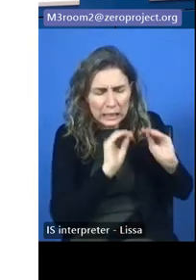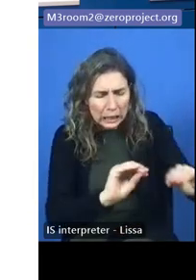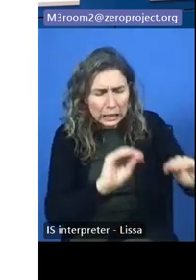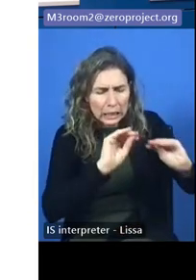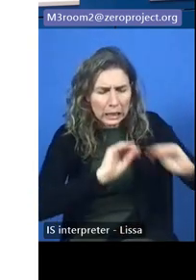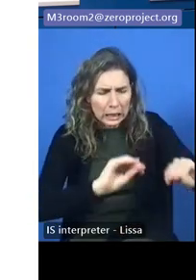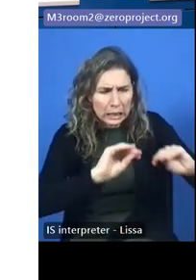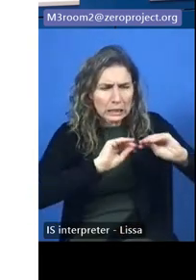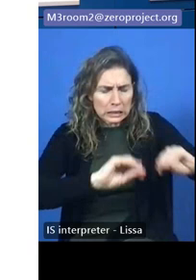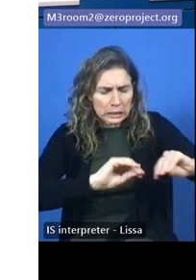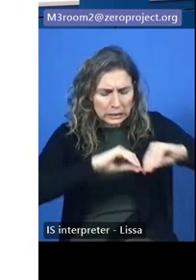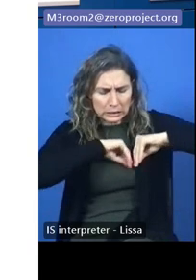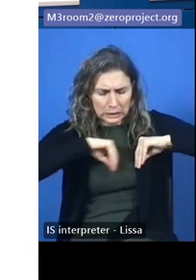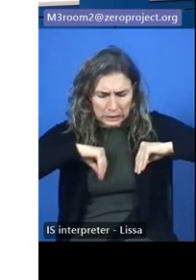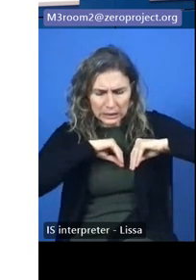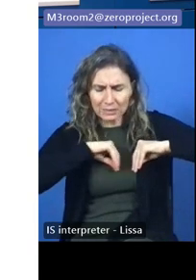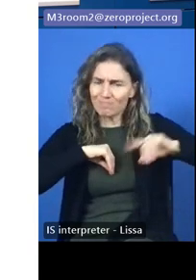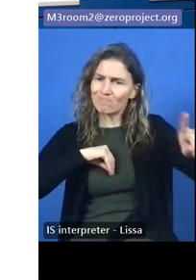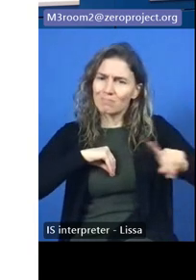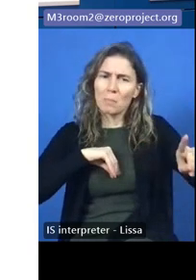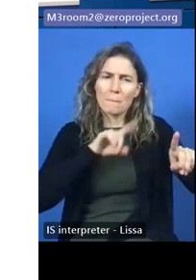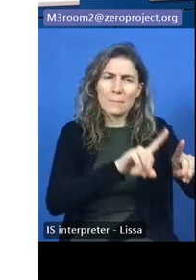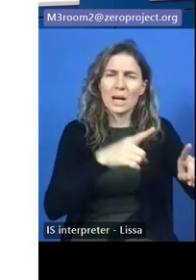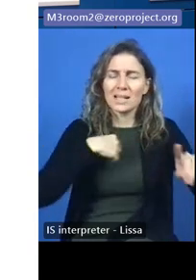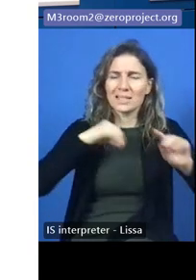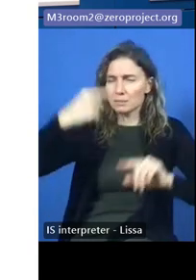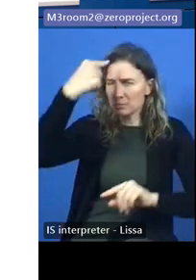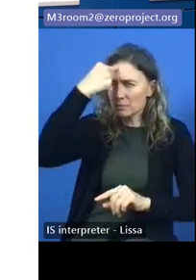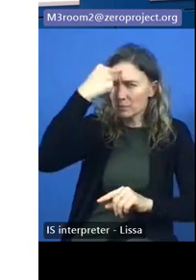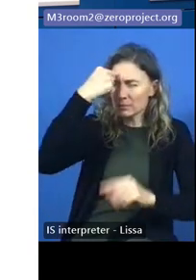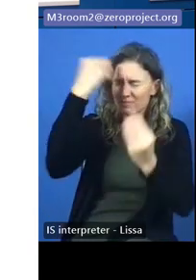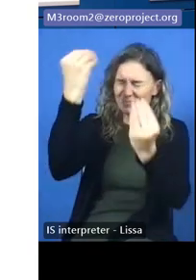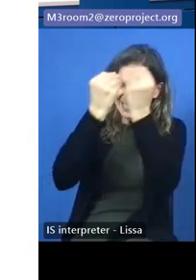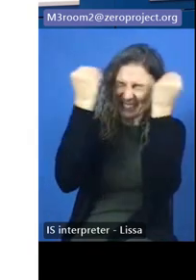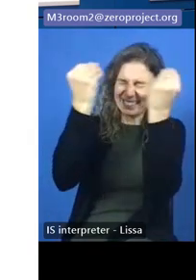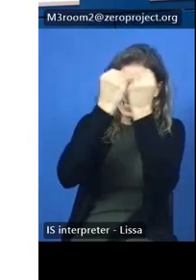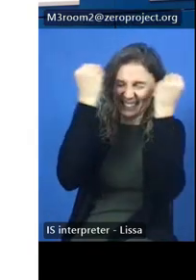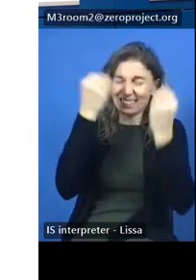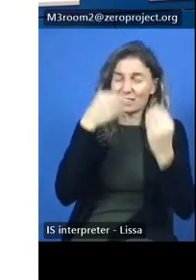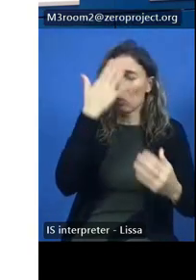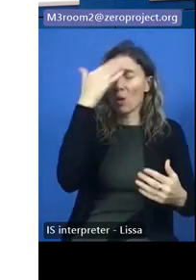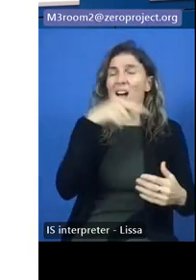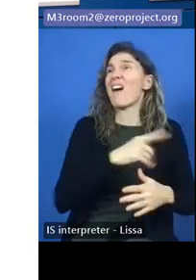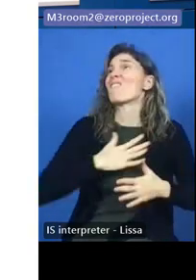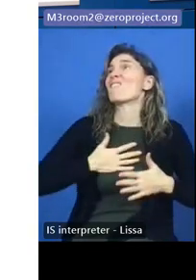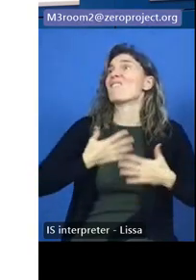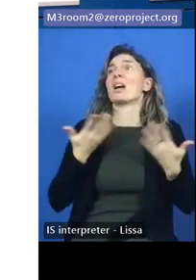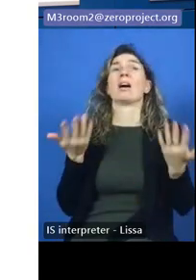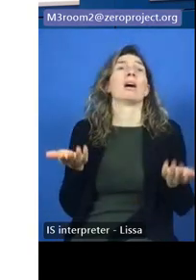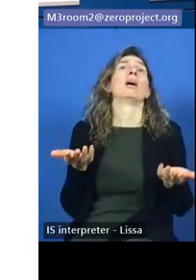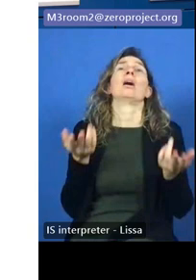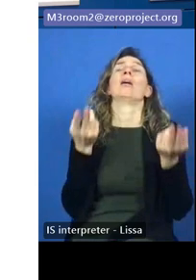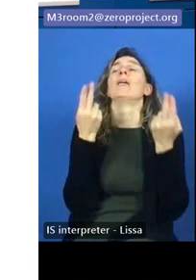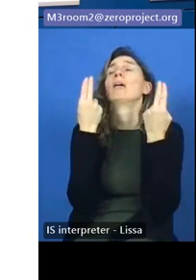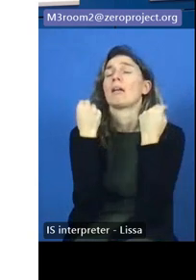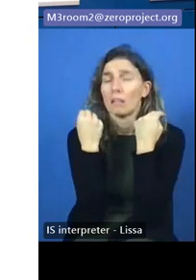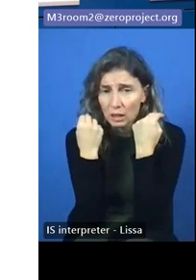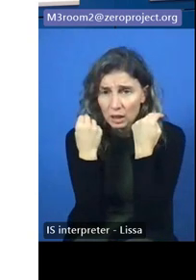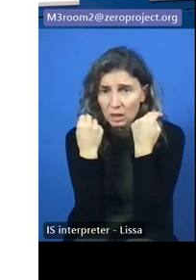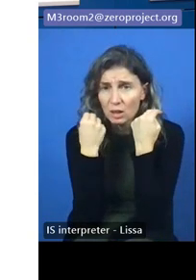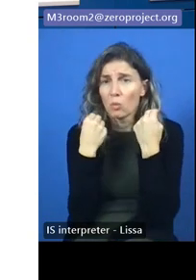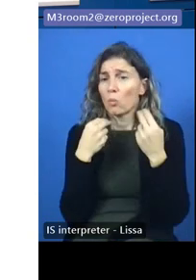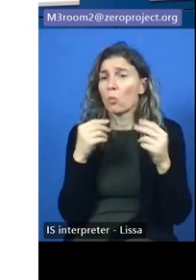and girls, they feel hopeless, helpless, like they can never make it in life. So I work on their mindset to be